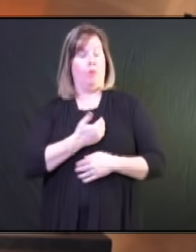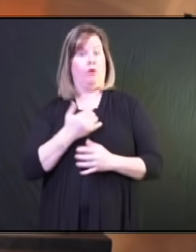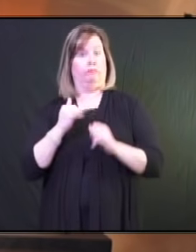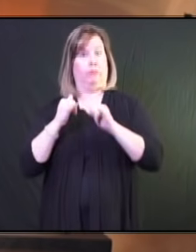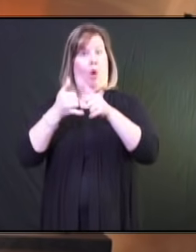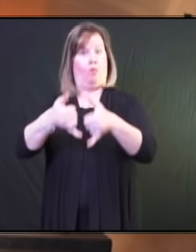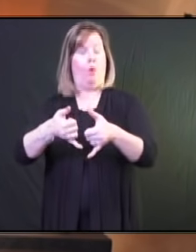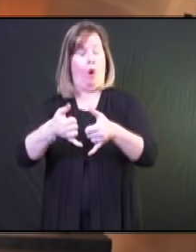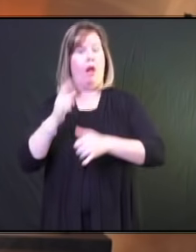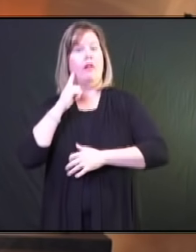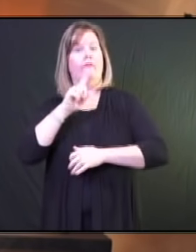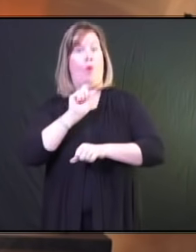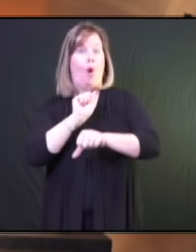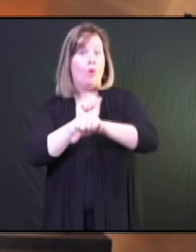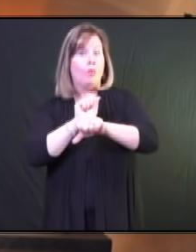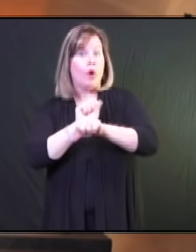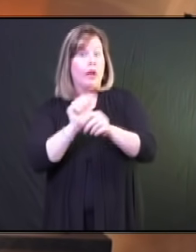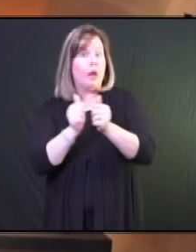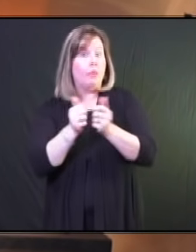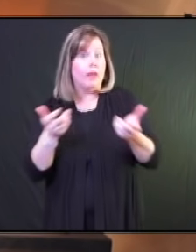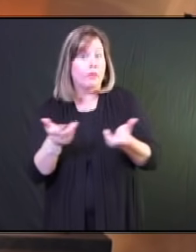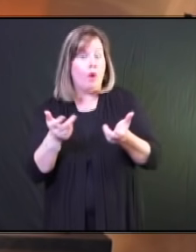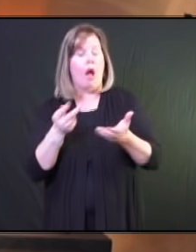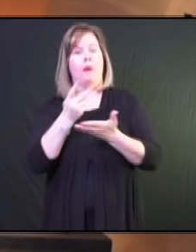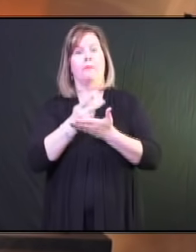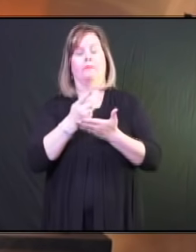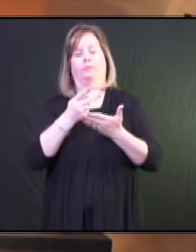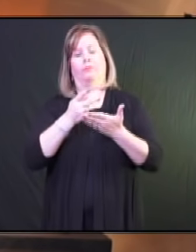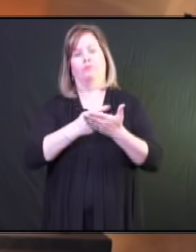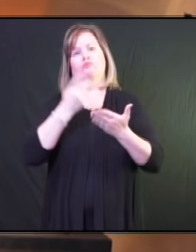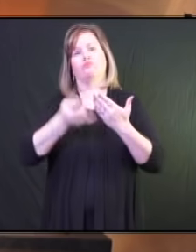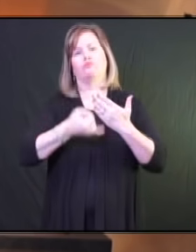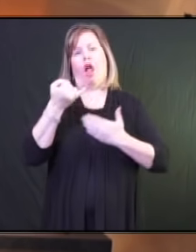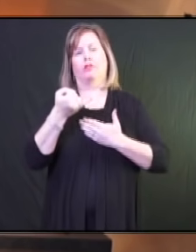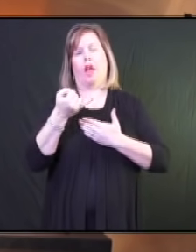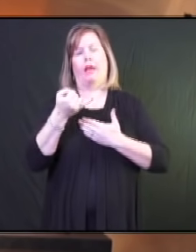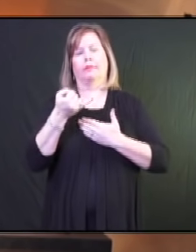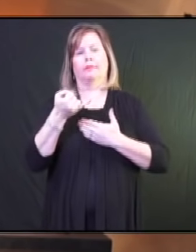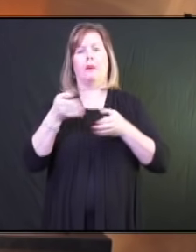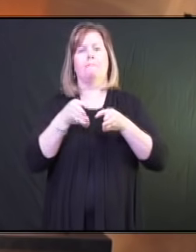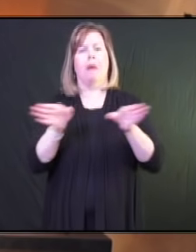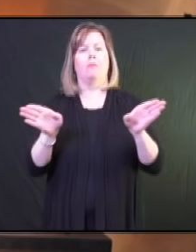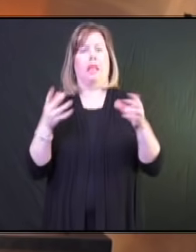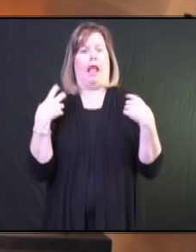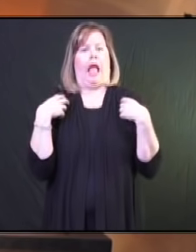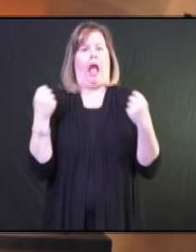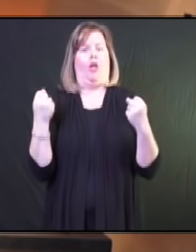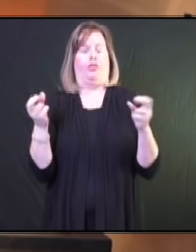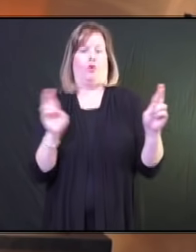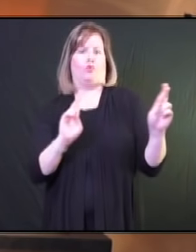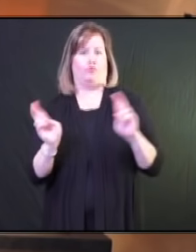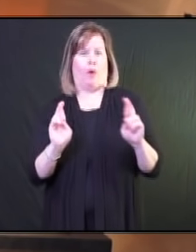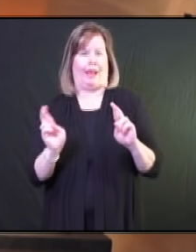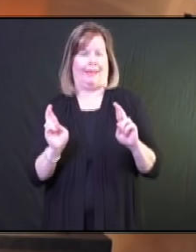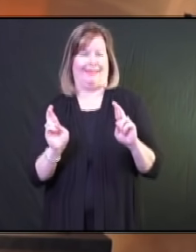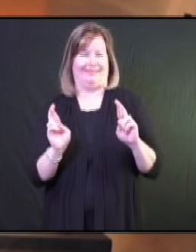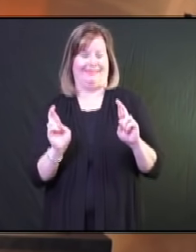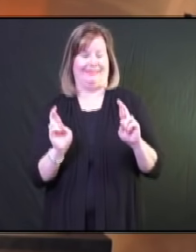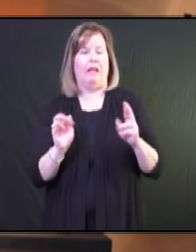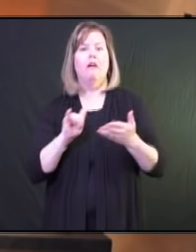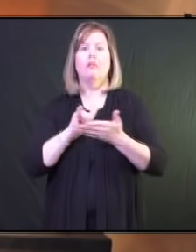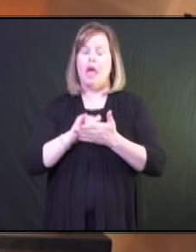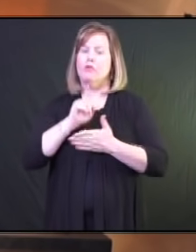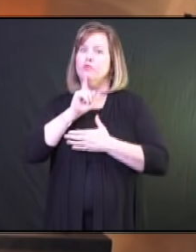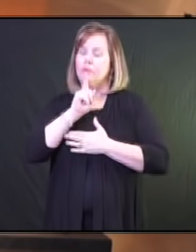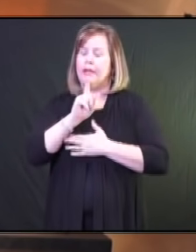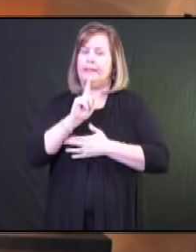for our work in what's called Project Public Health Ready. It's a It's a very rigorous